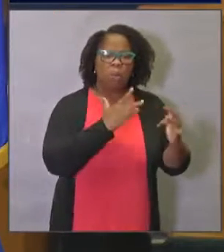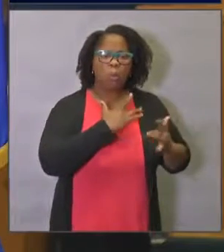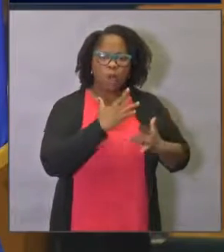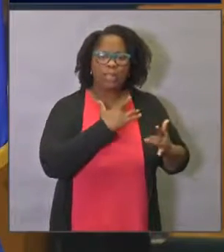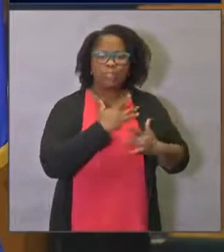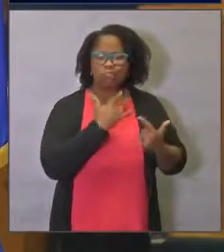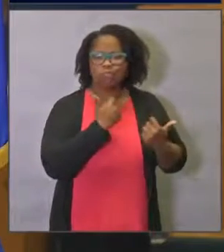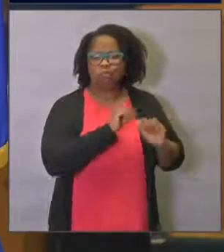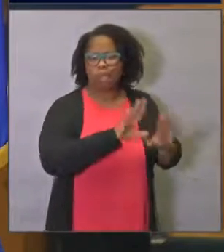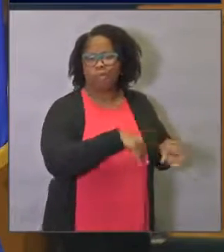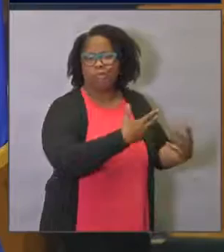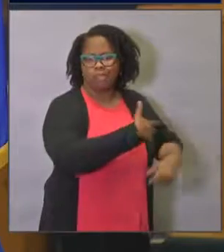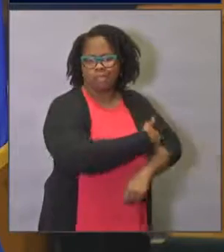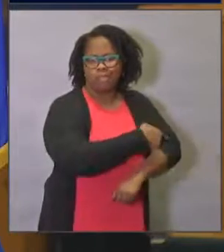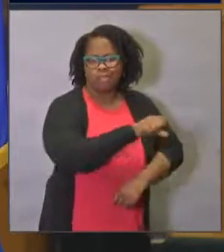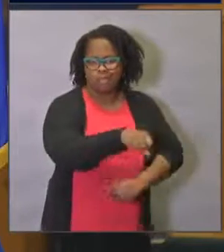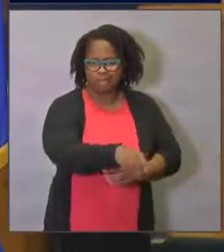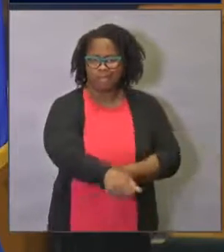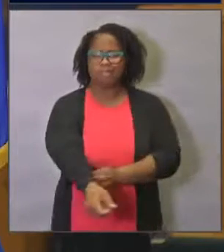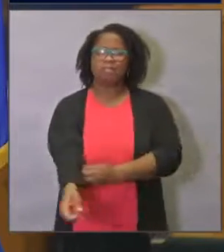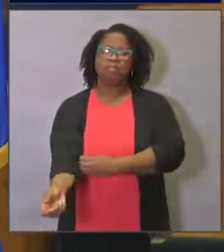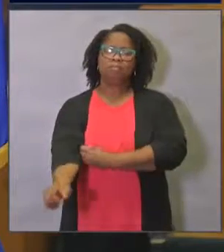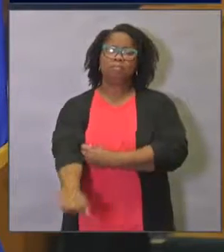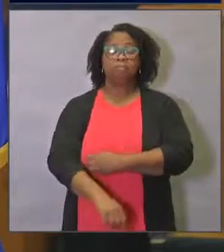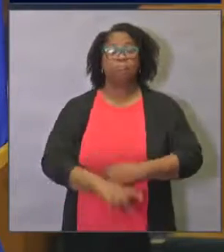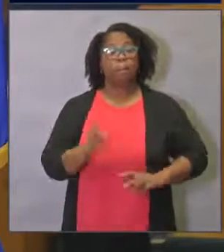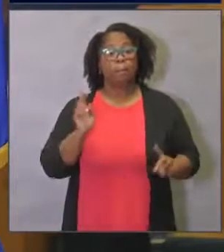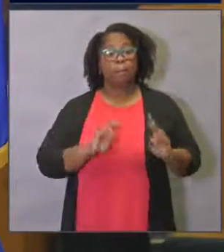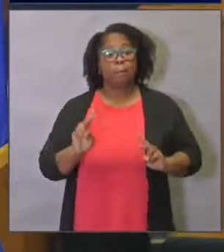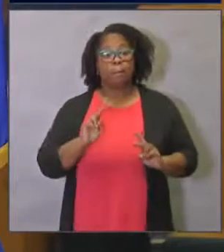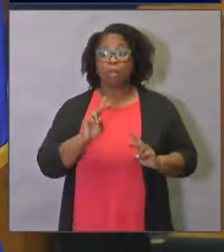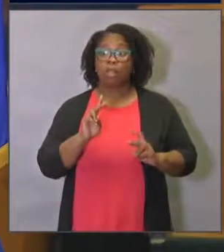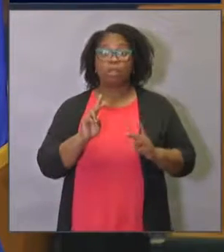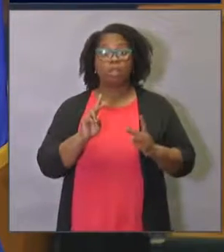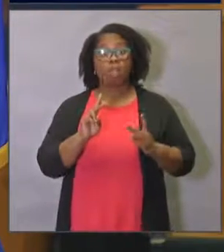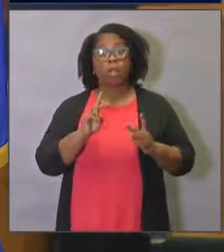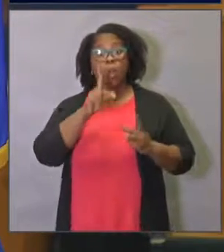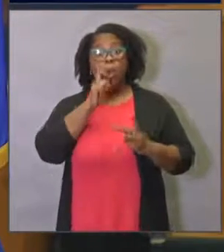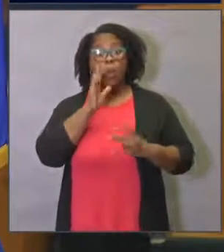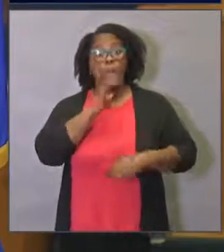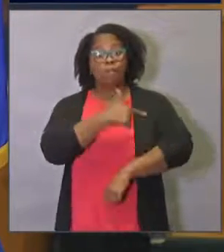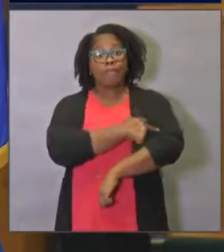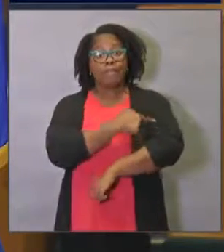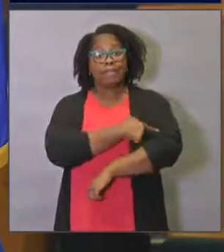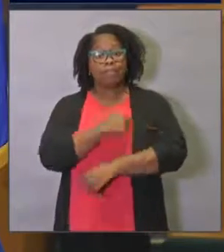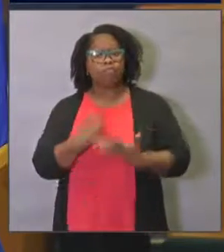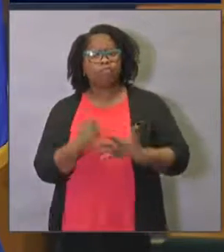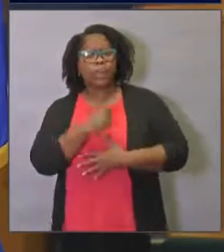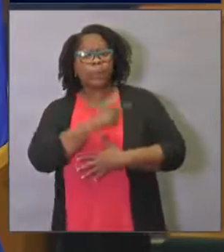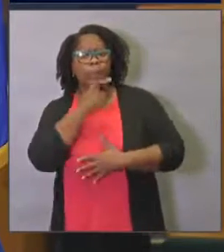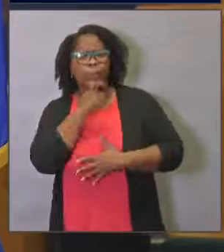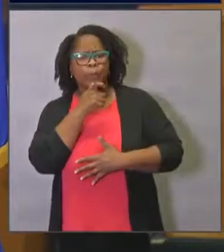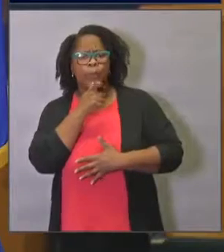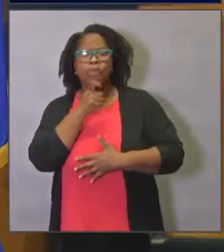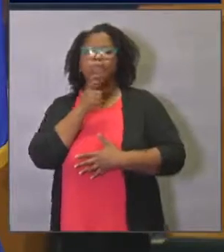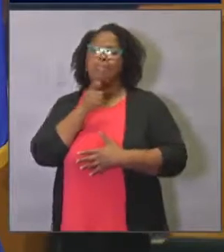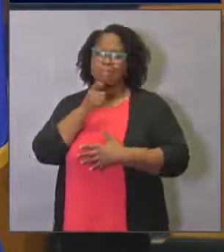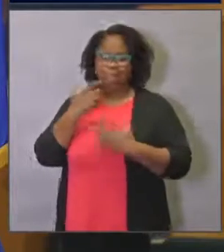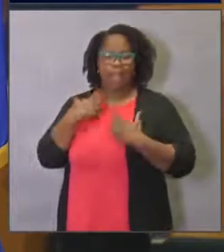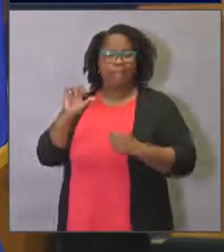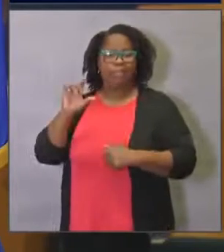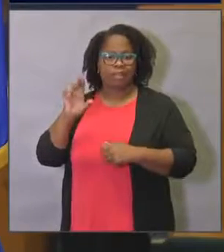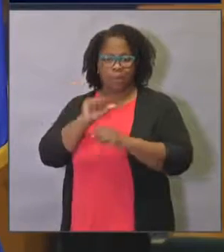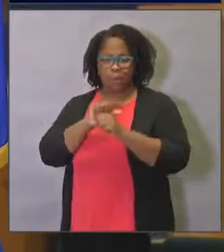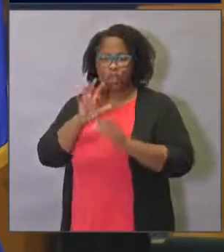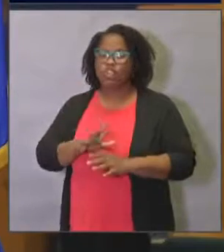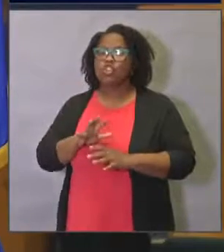In terms of the prioritization for people who will get vaccinated, at this point it's frontline healthcare workers in phase 1A, so it is